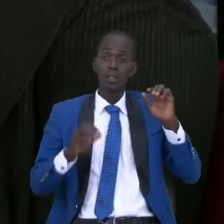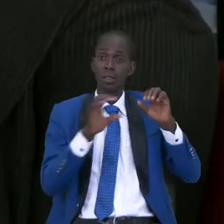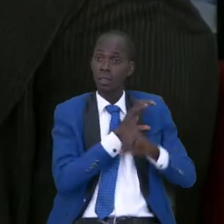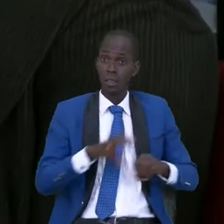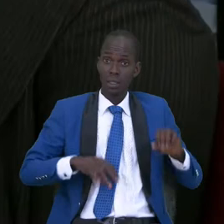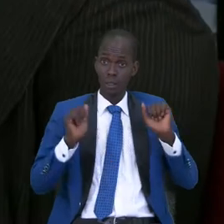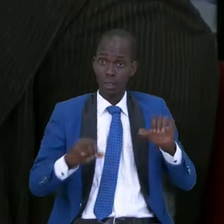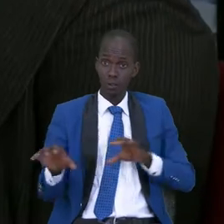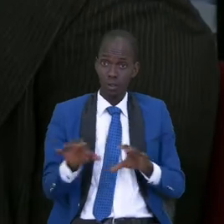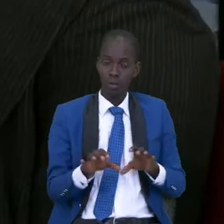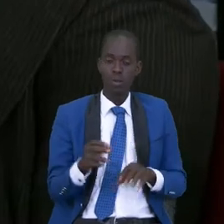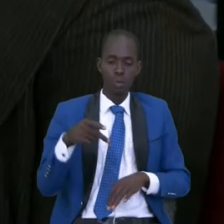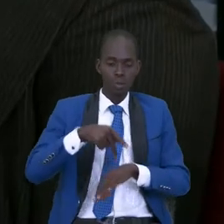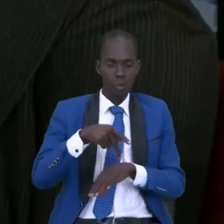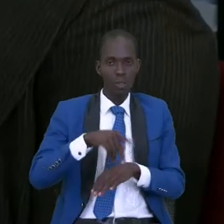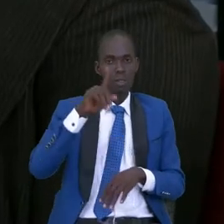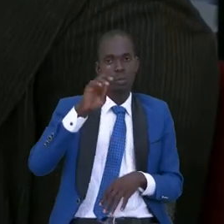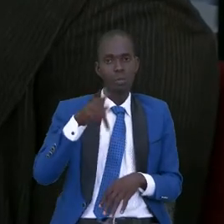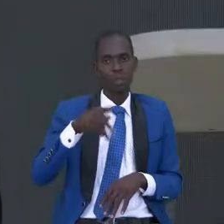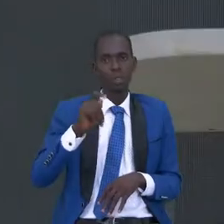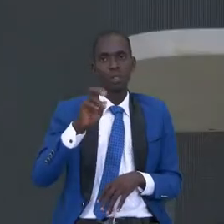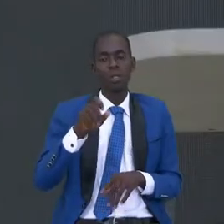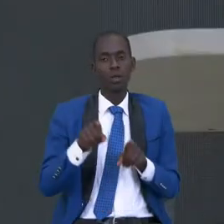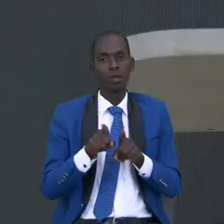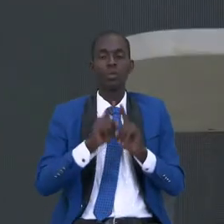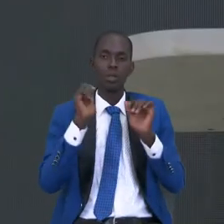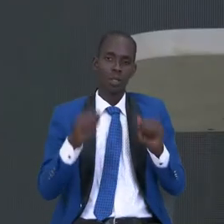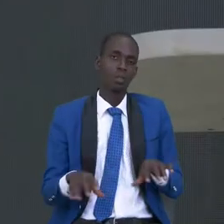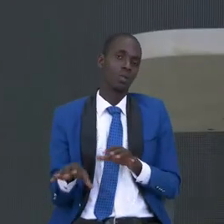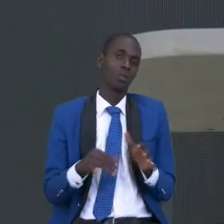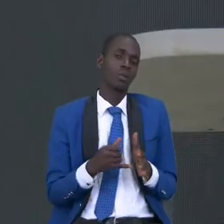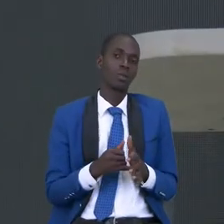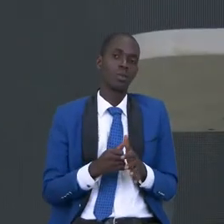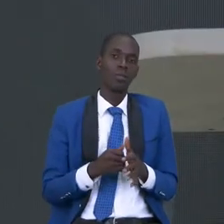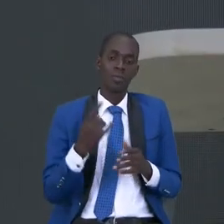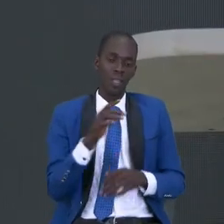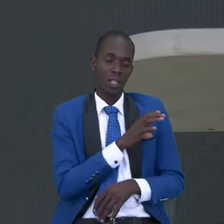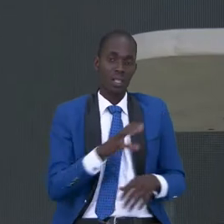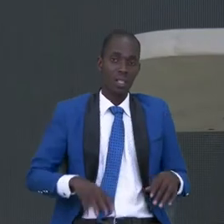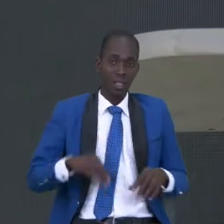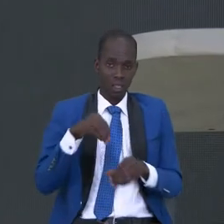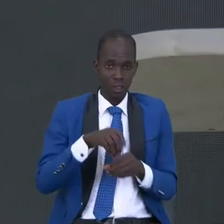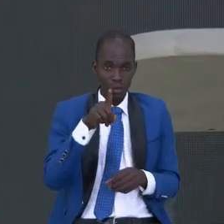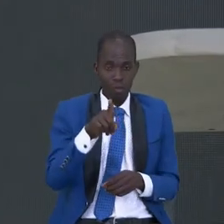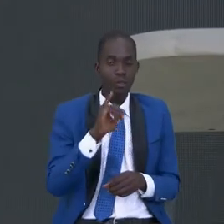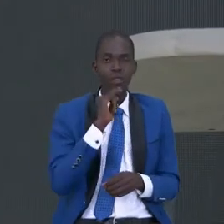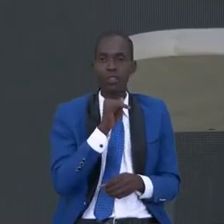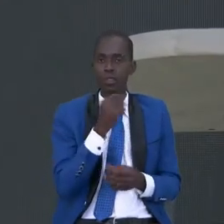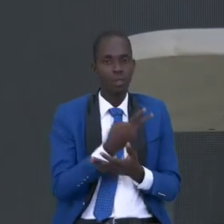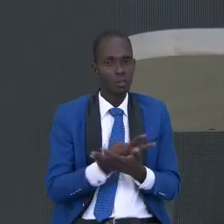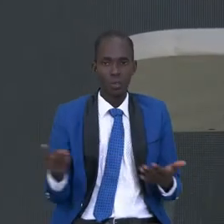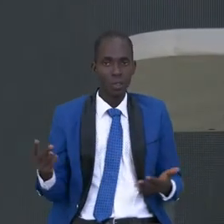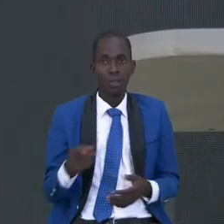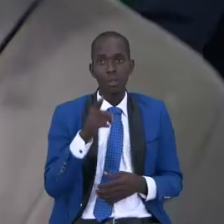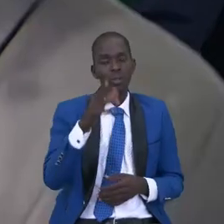also will do. The Christ that lives in you is not a failure. You will